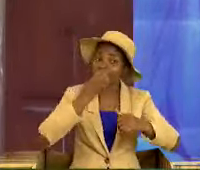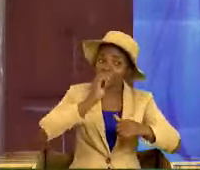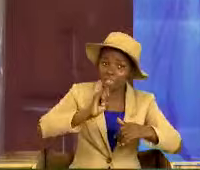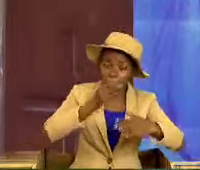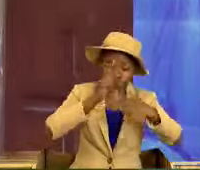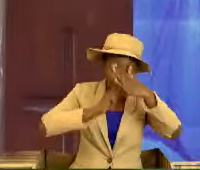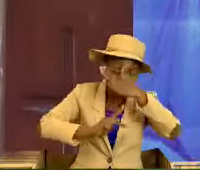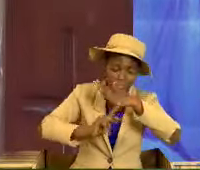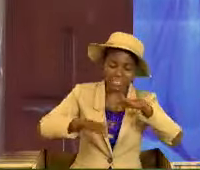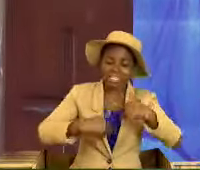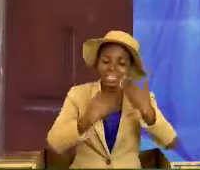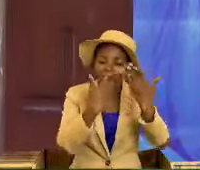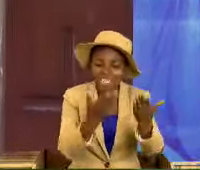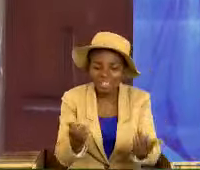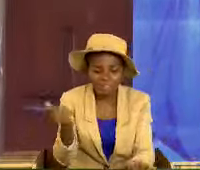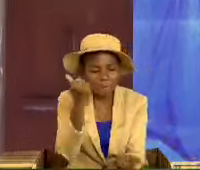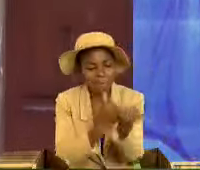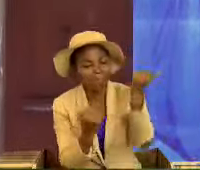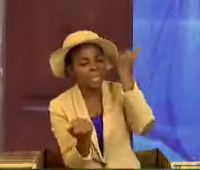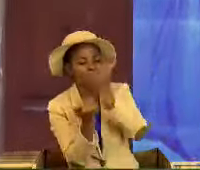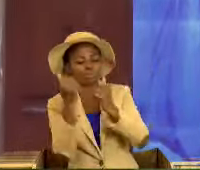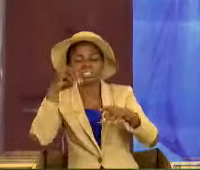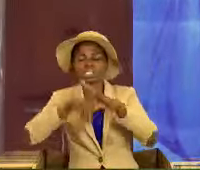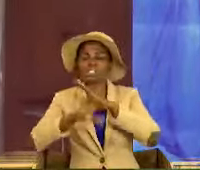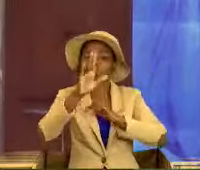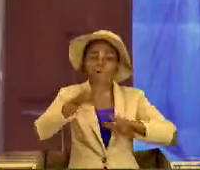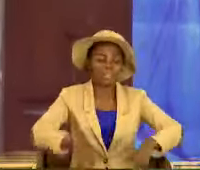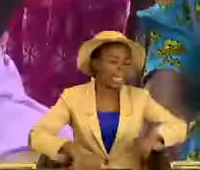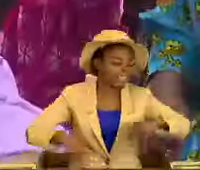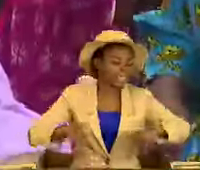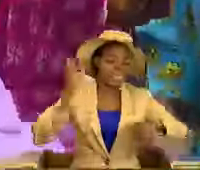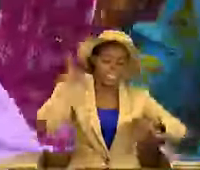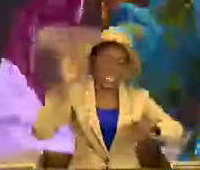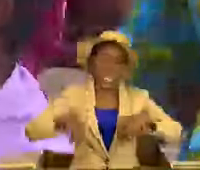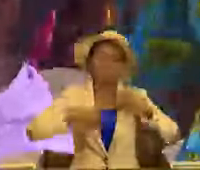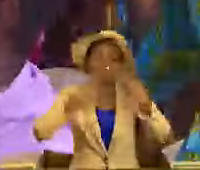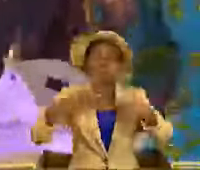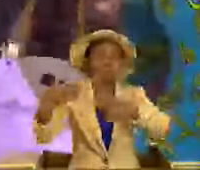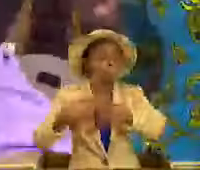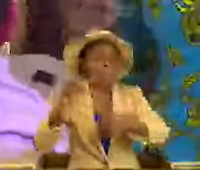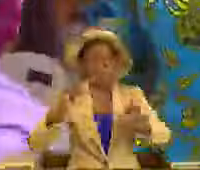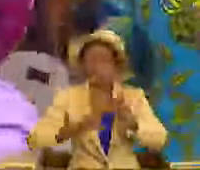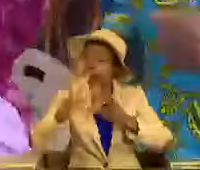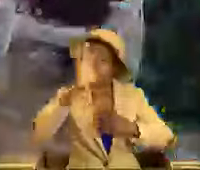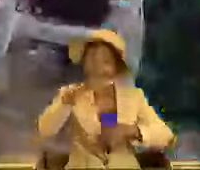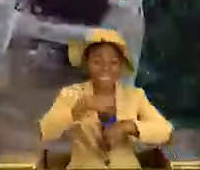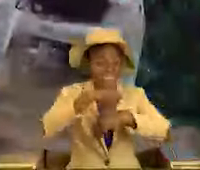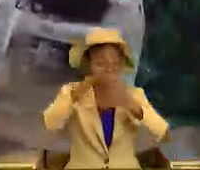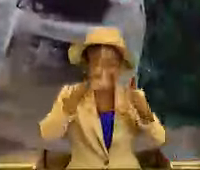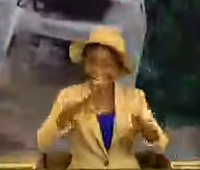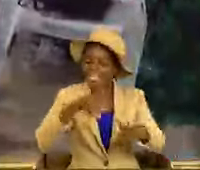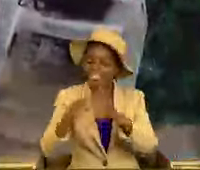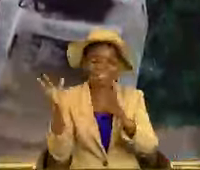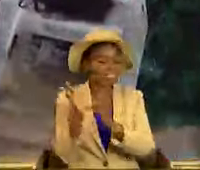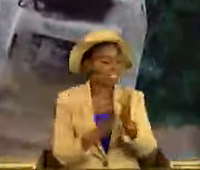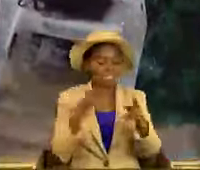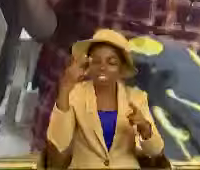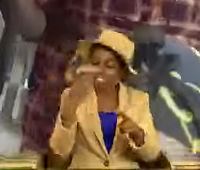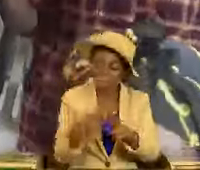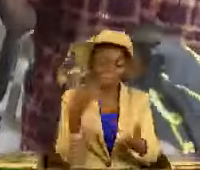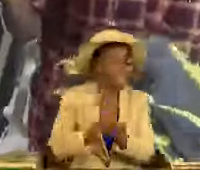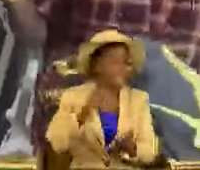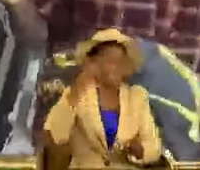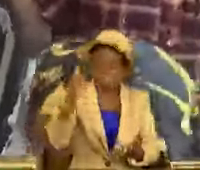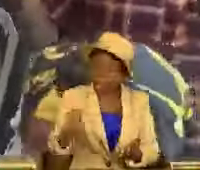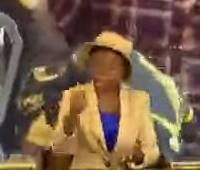bringing battles into your life shall backfire in the name of Jesus shall backfire sh backfire sh